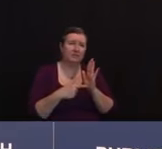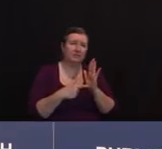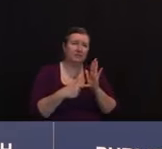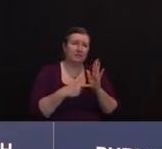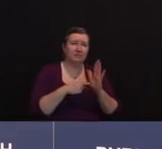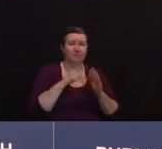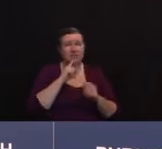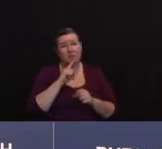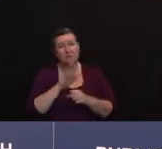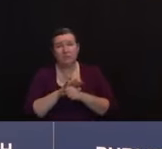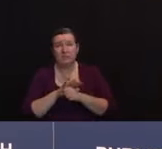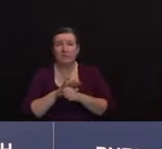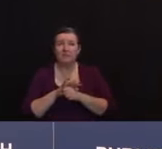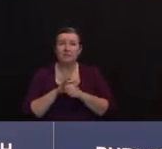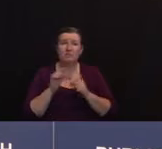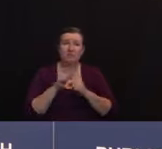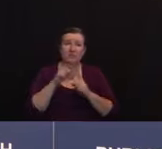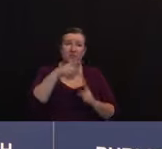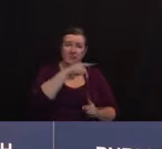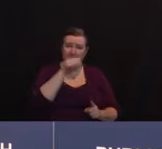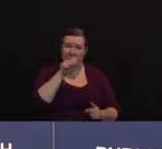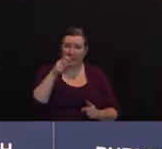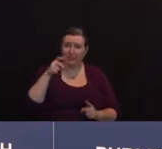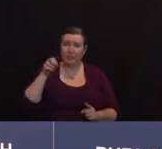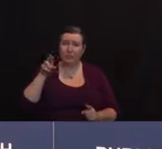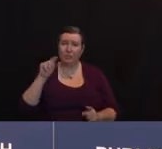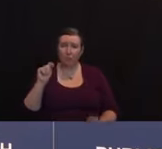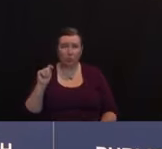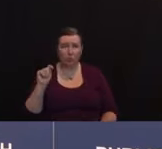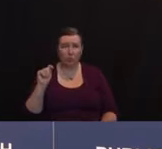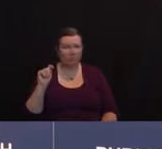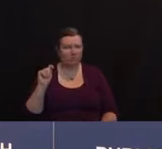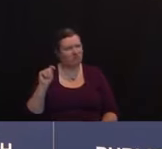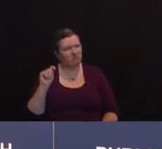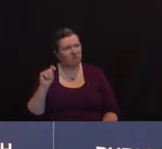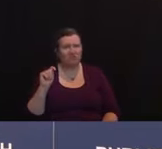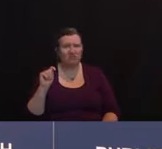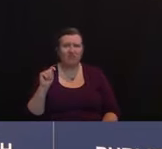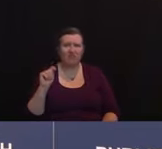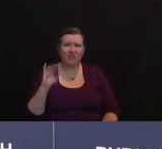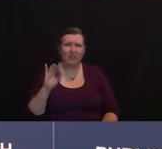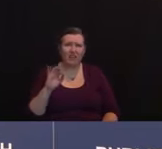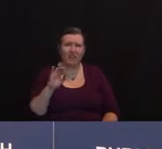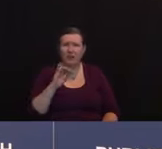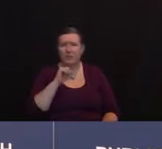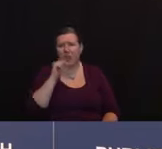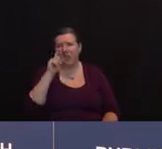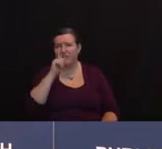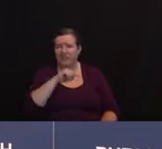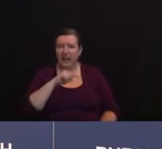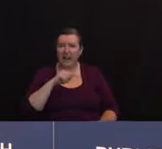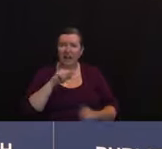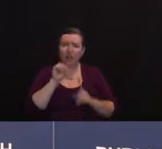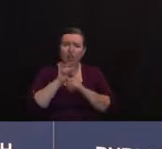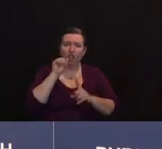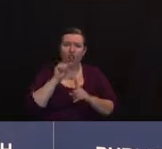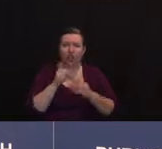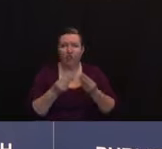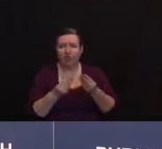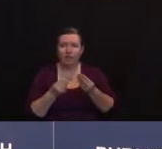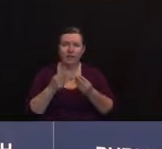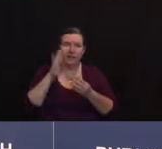is passport, which is technically legitimate and it's not faked, and there's a way of ensuring its legitimacy, I think it has a lot of